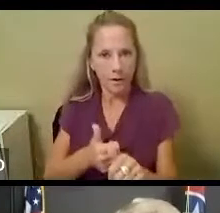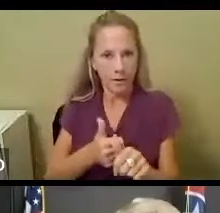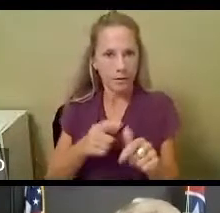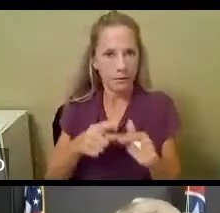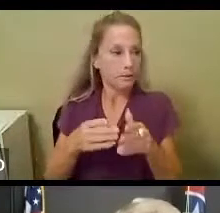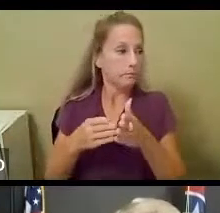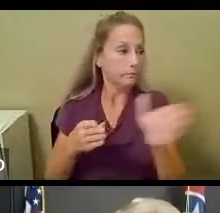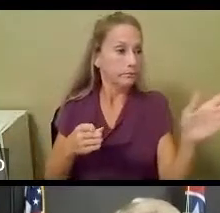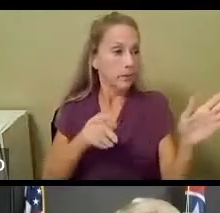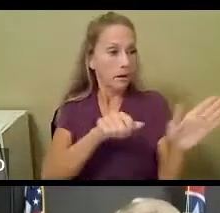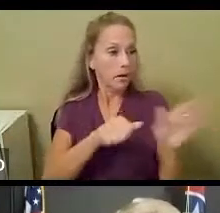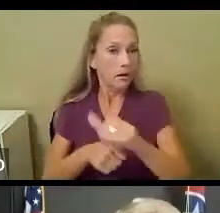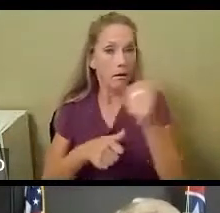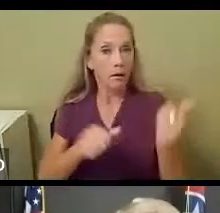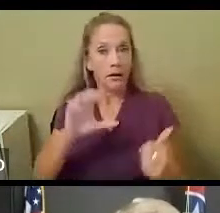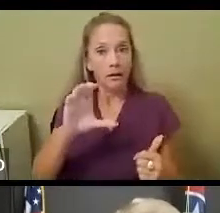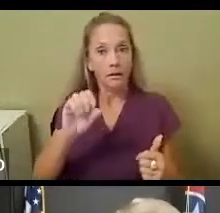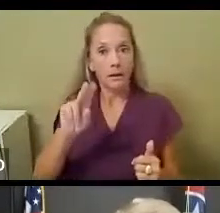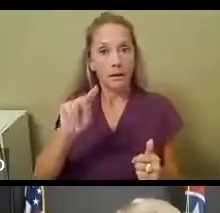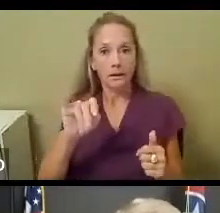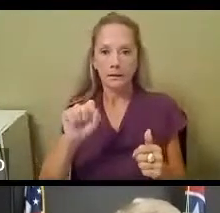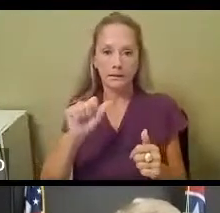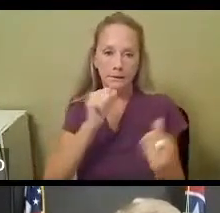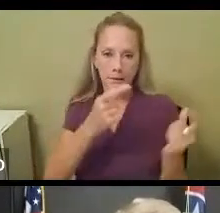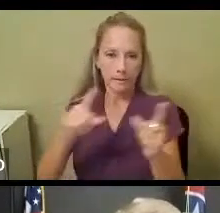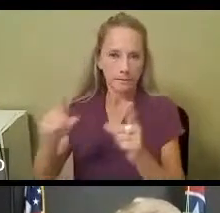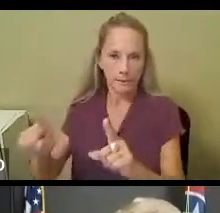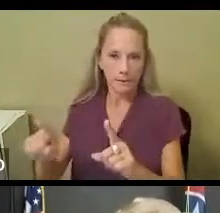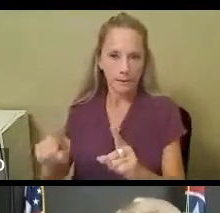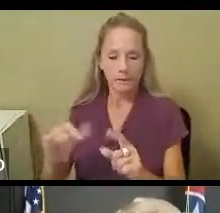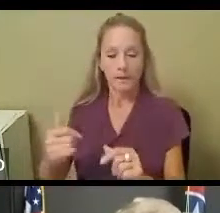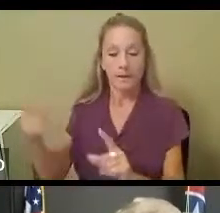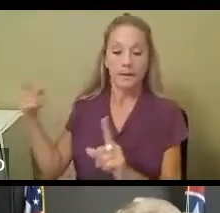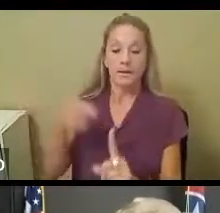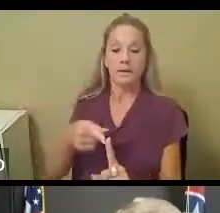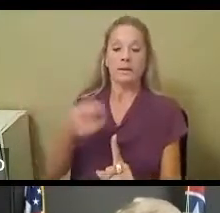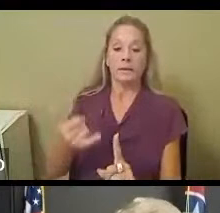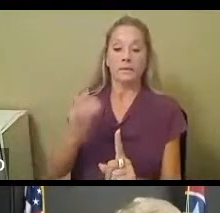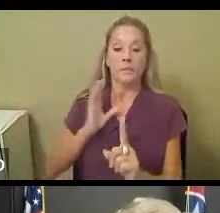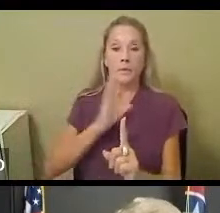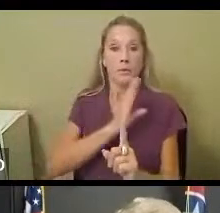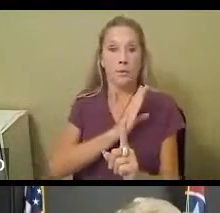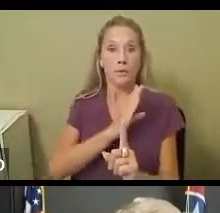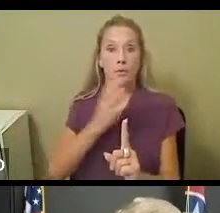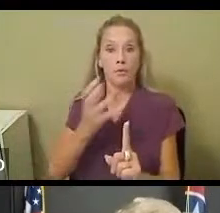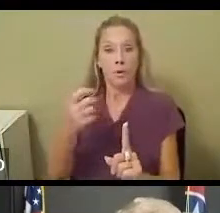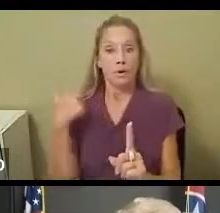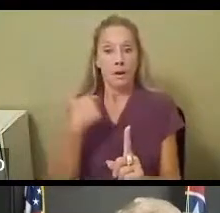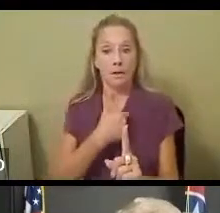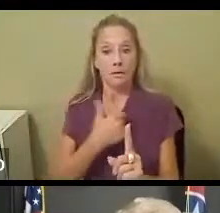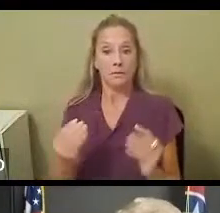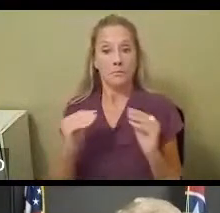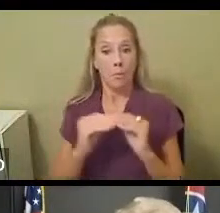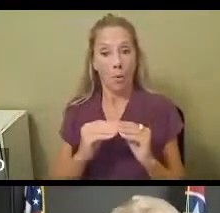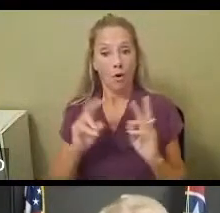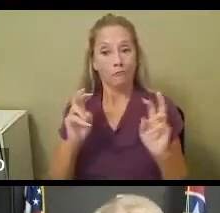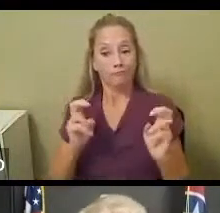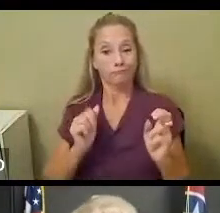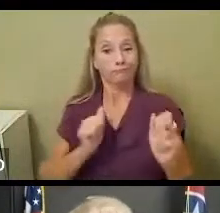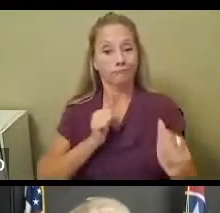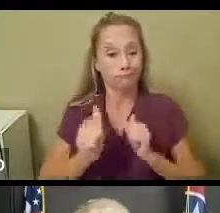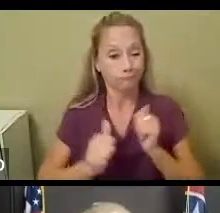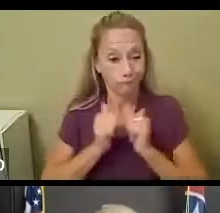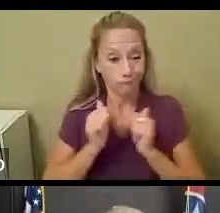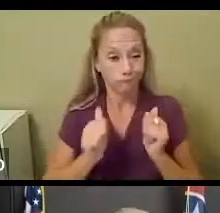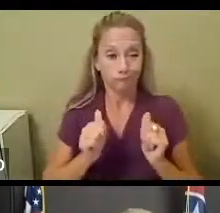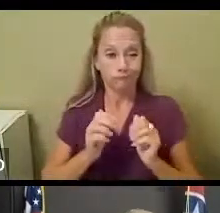isn't happening. Again, I go back to, if this board says you want us to do something more aggressive, we can certainly consider how we would do